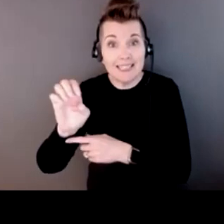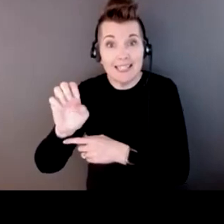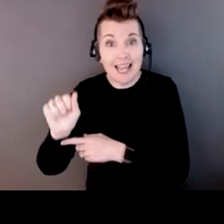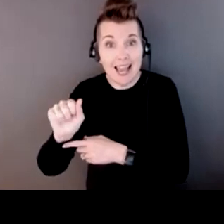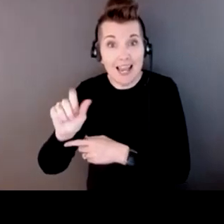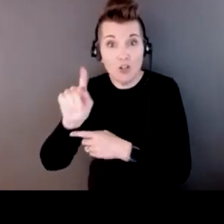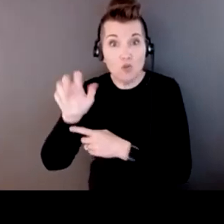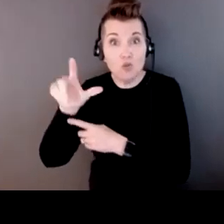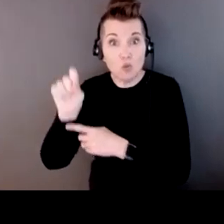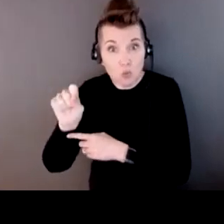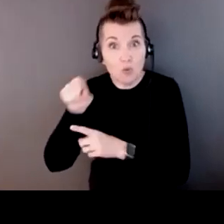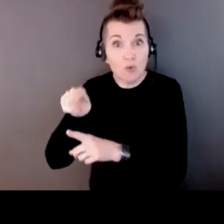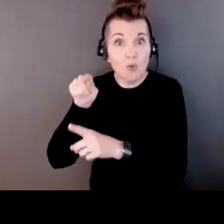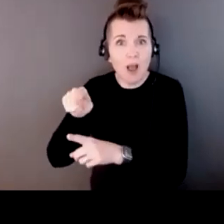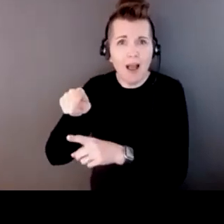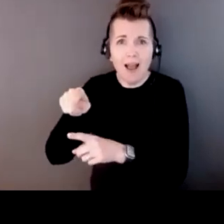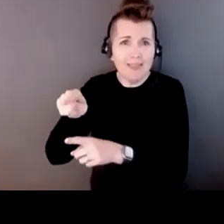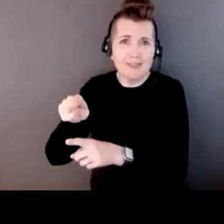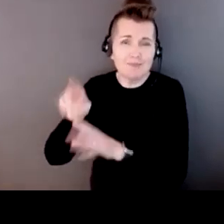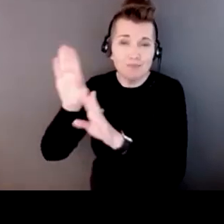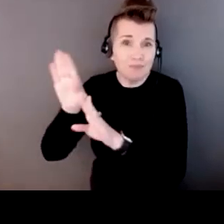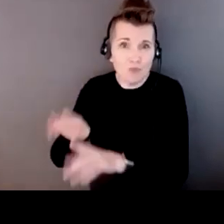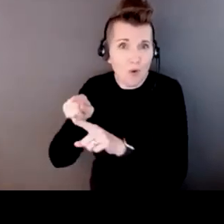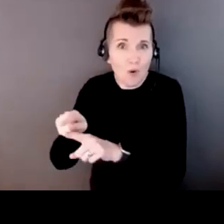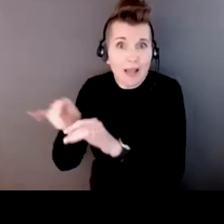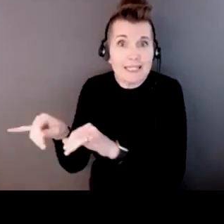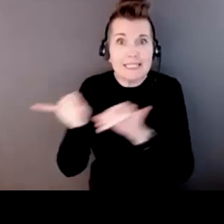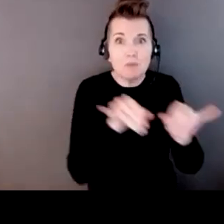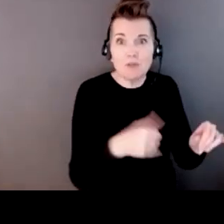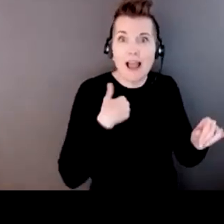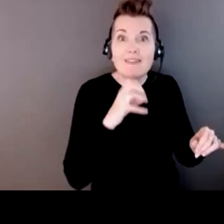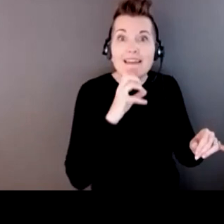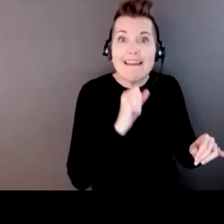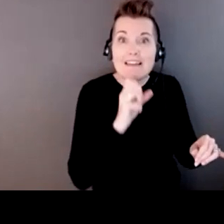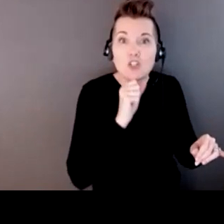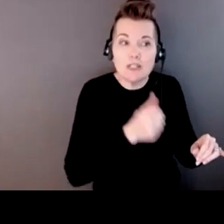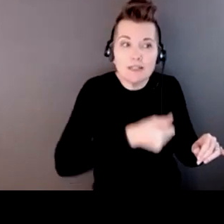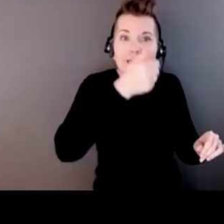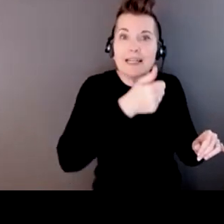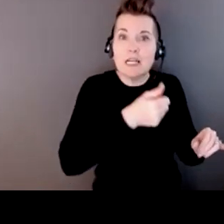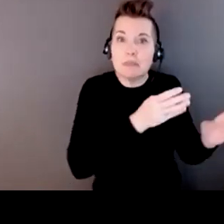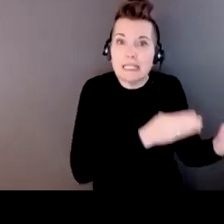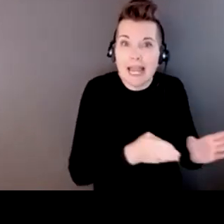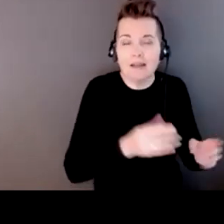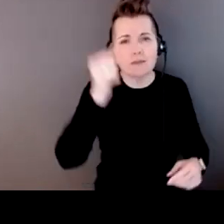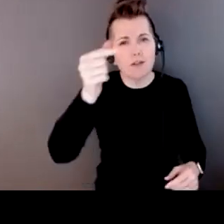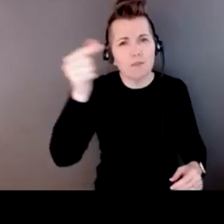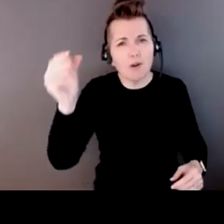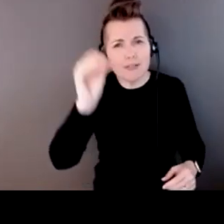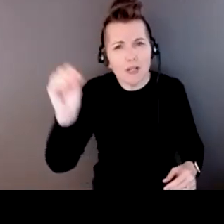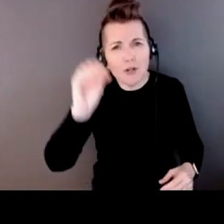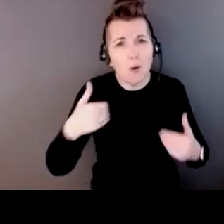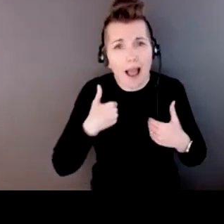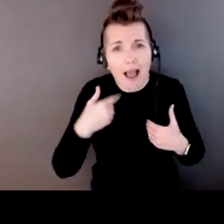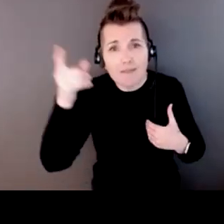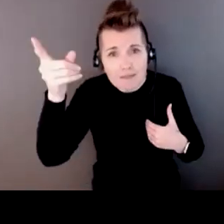help support aging plans that are free. The government of Ontario has one. There's lots of